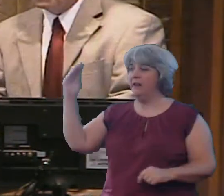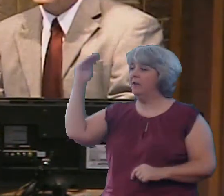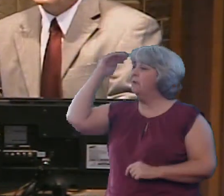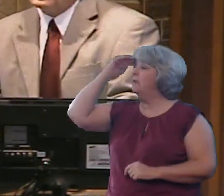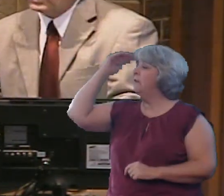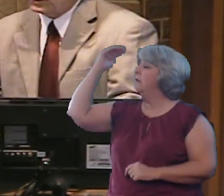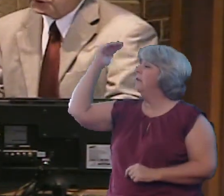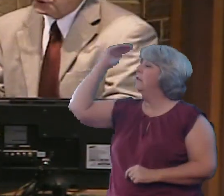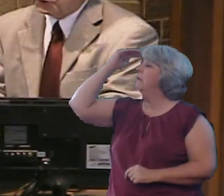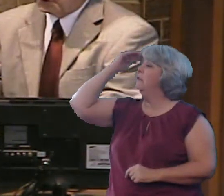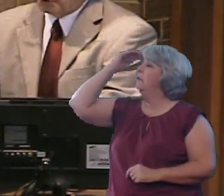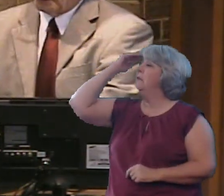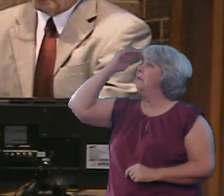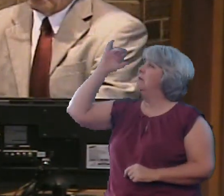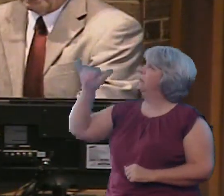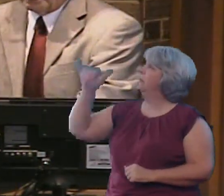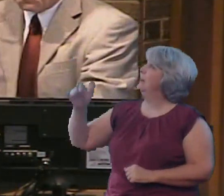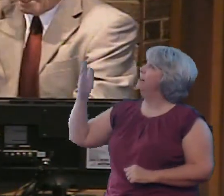I